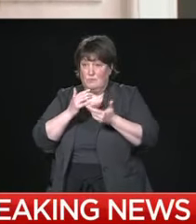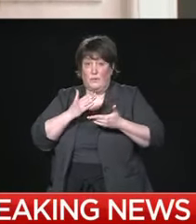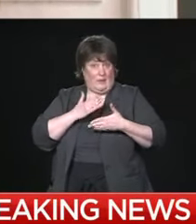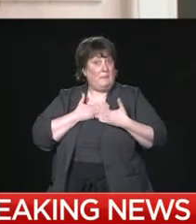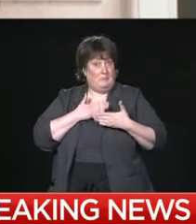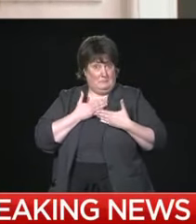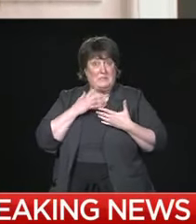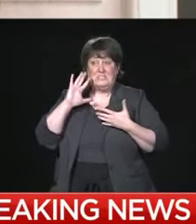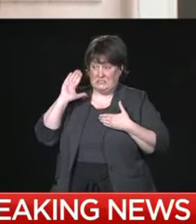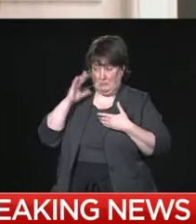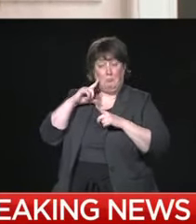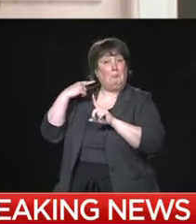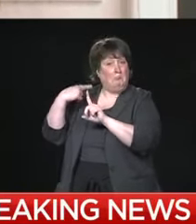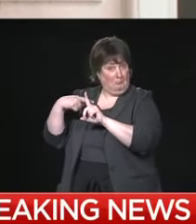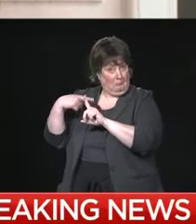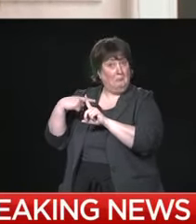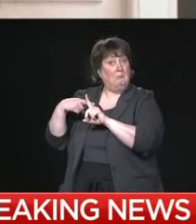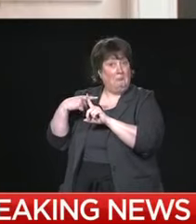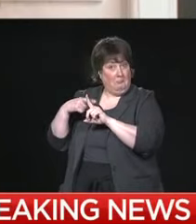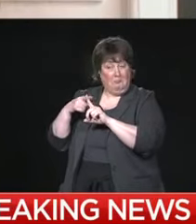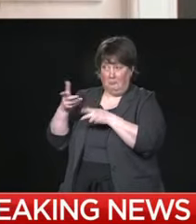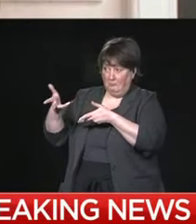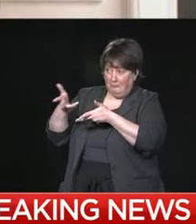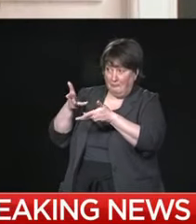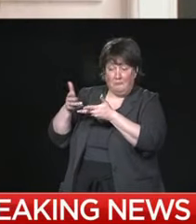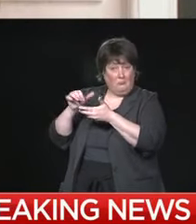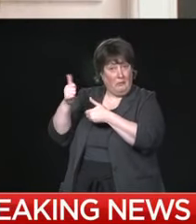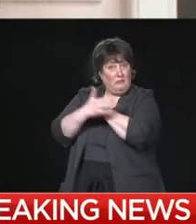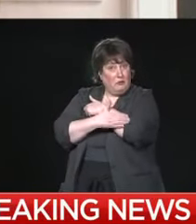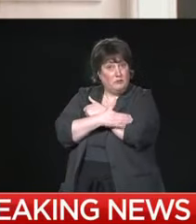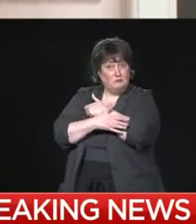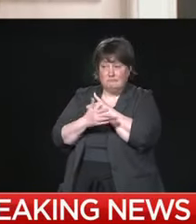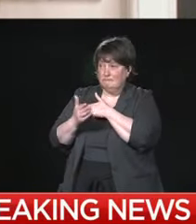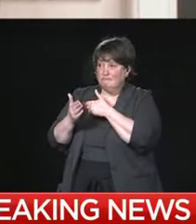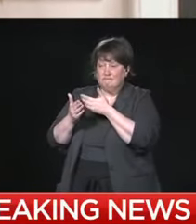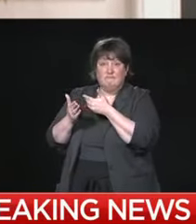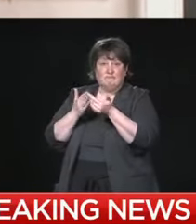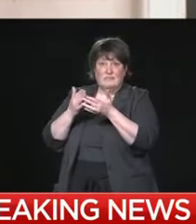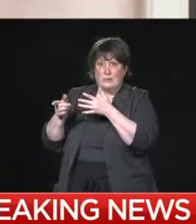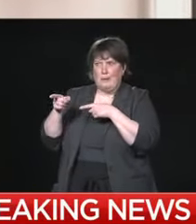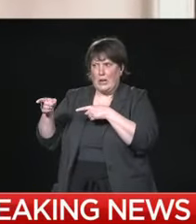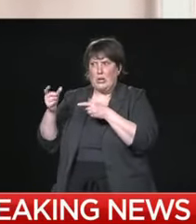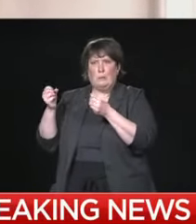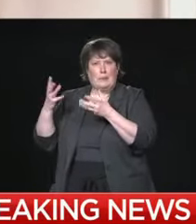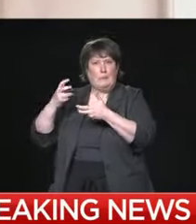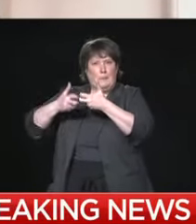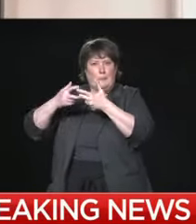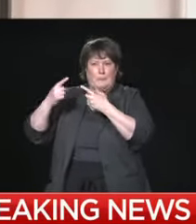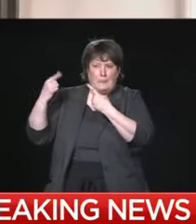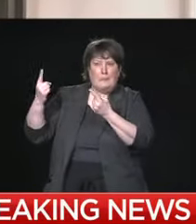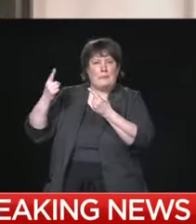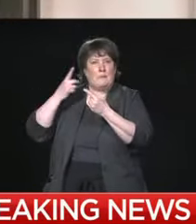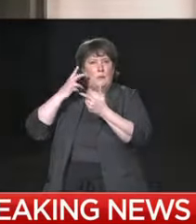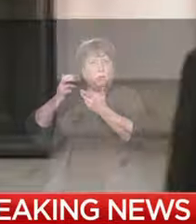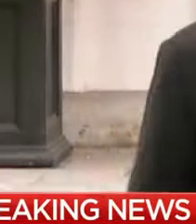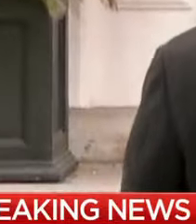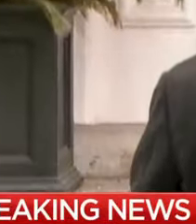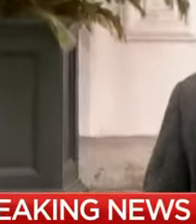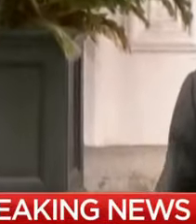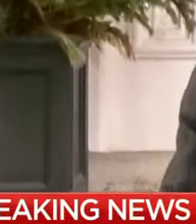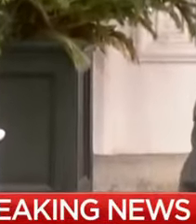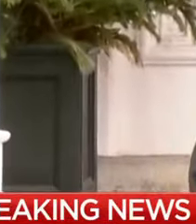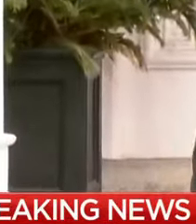see promising signs that that's actually happening despite disputes.